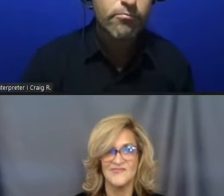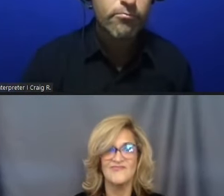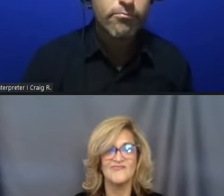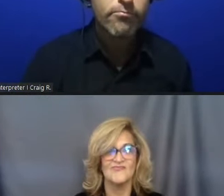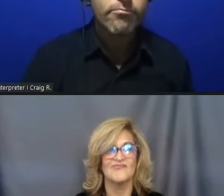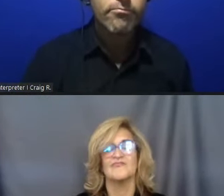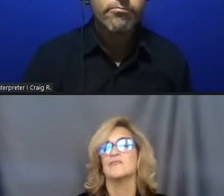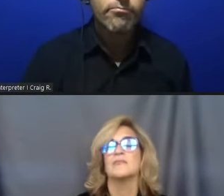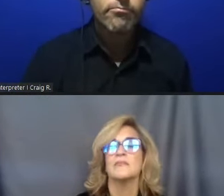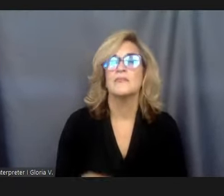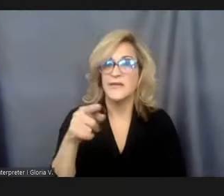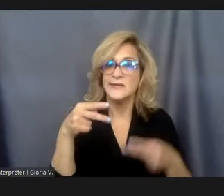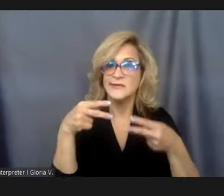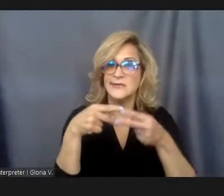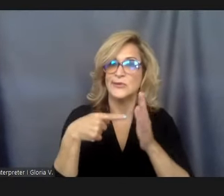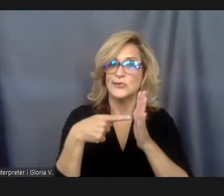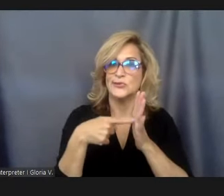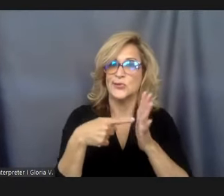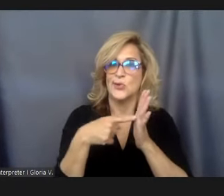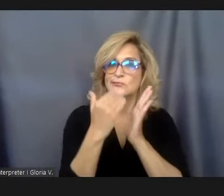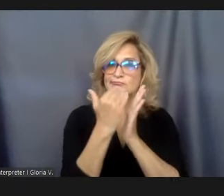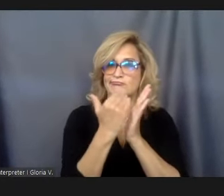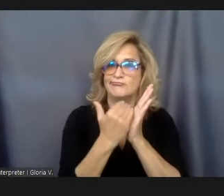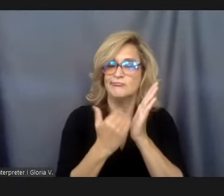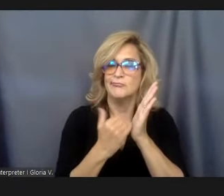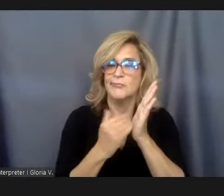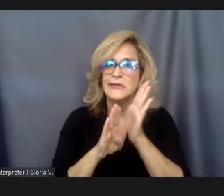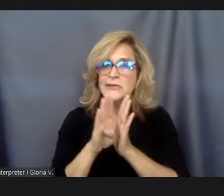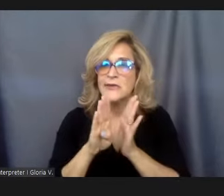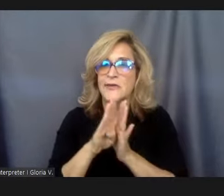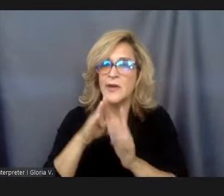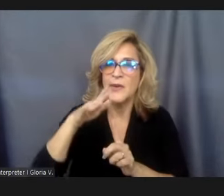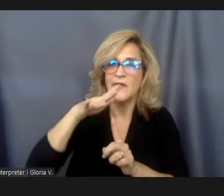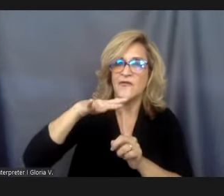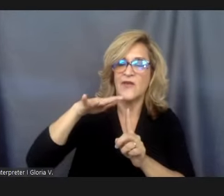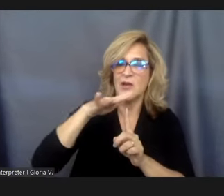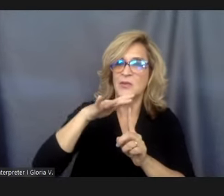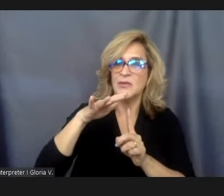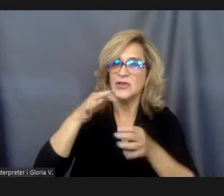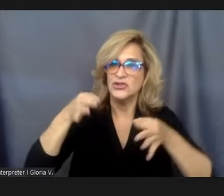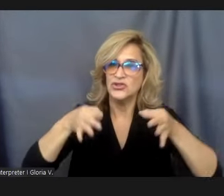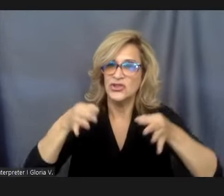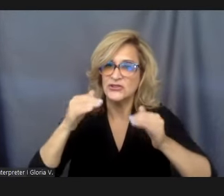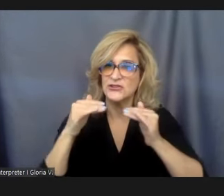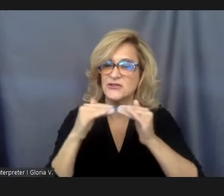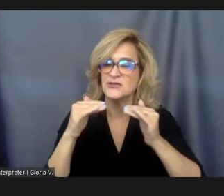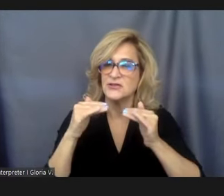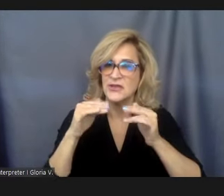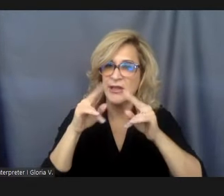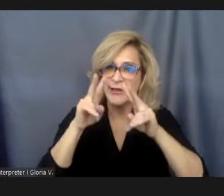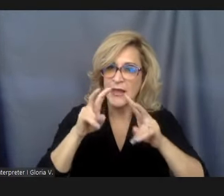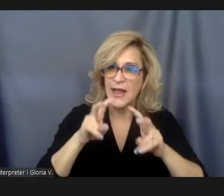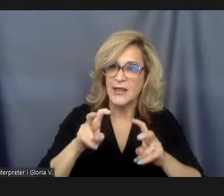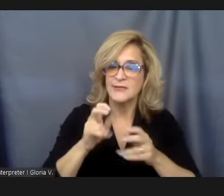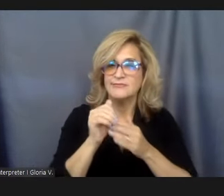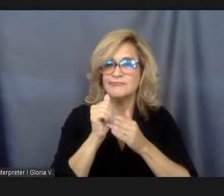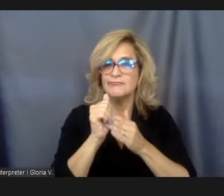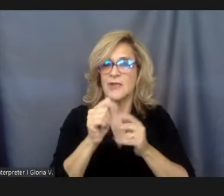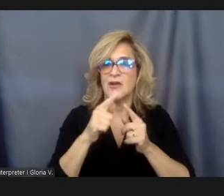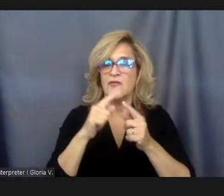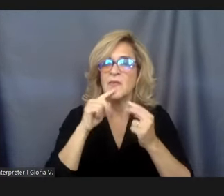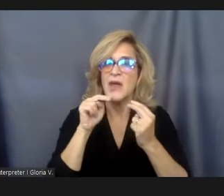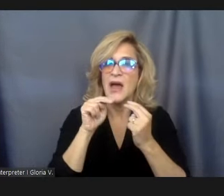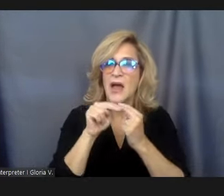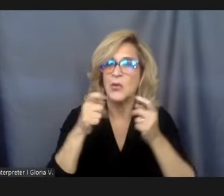This slide shows the steps we'll be using in developing our environmental justice analysis. It is based on guidance developed by Federal Highway Administration